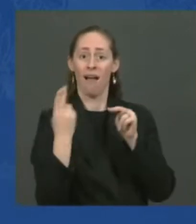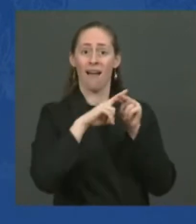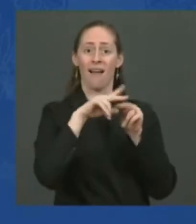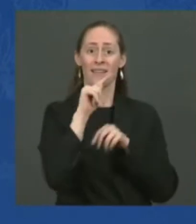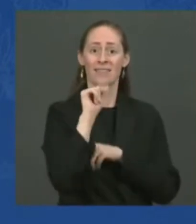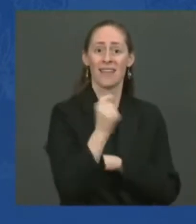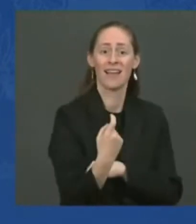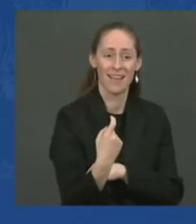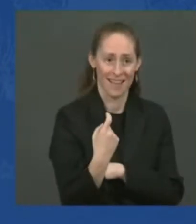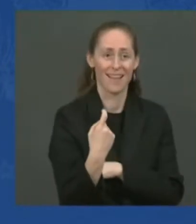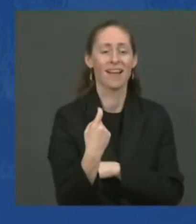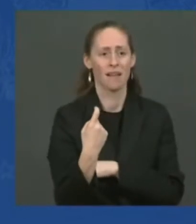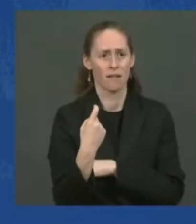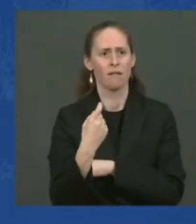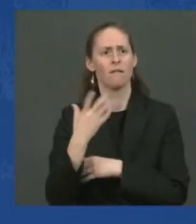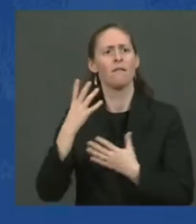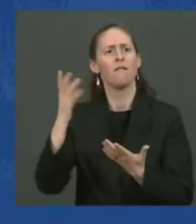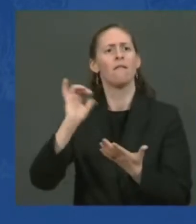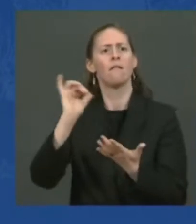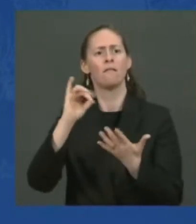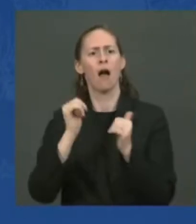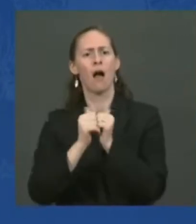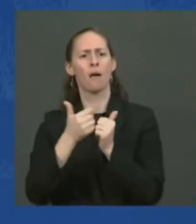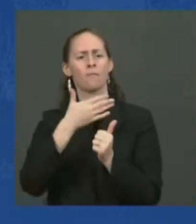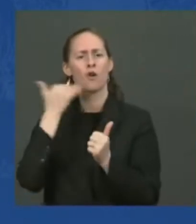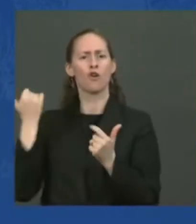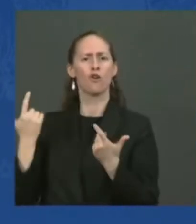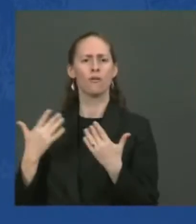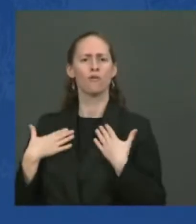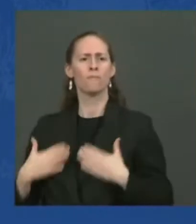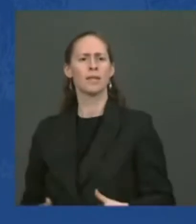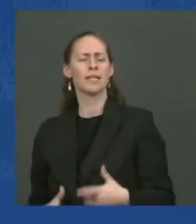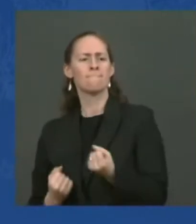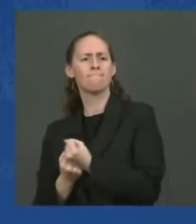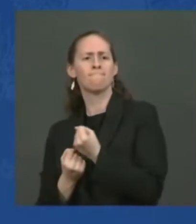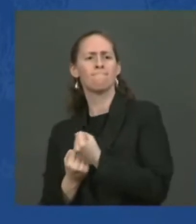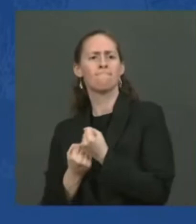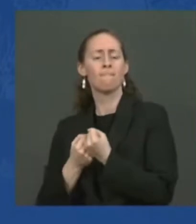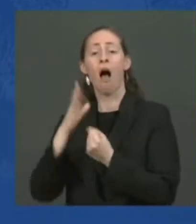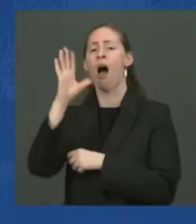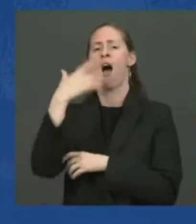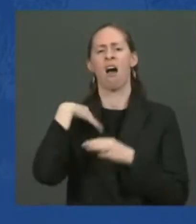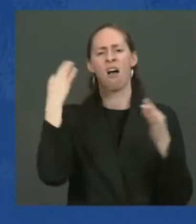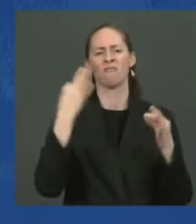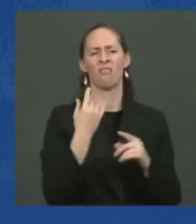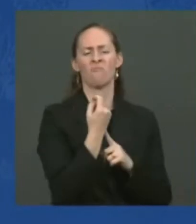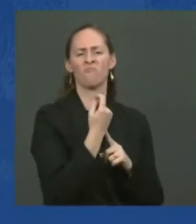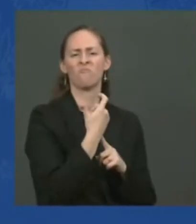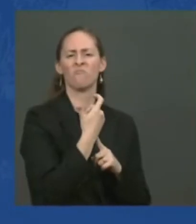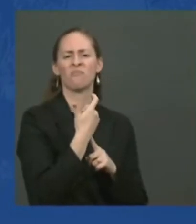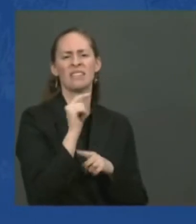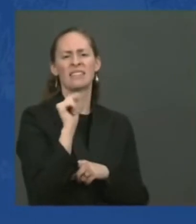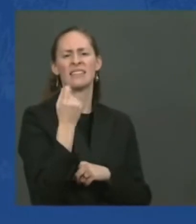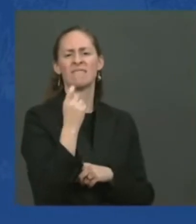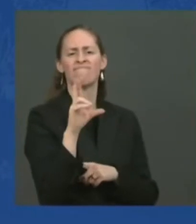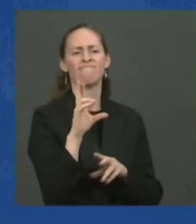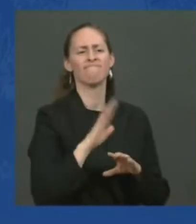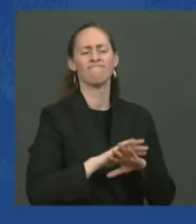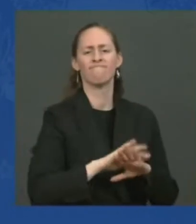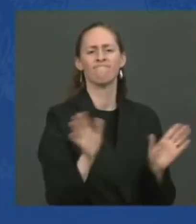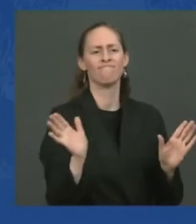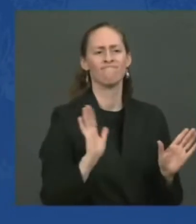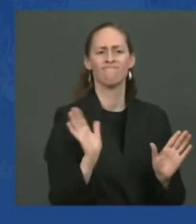human infrastructure. By removing the tax hikes and shrinking the package to only fund core